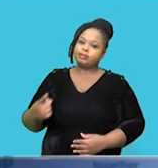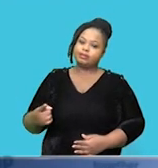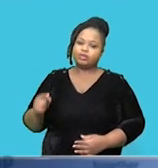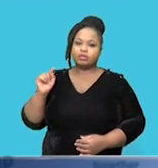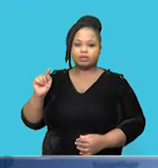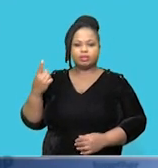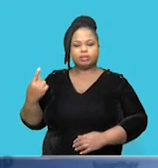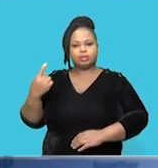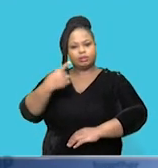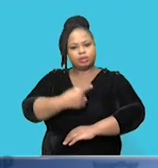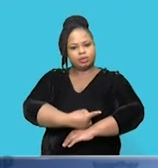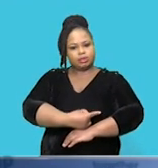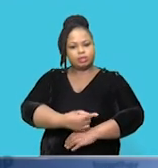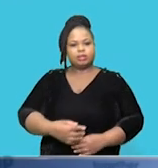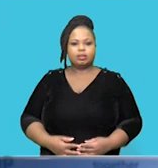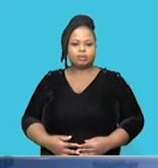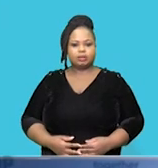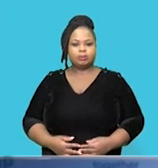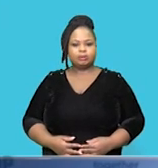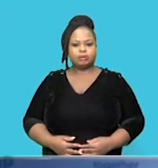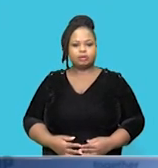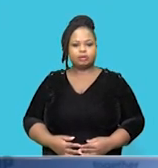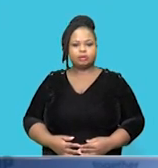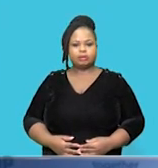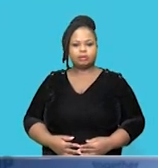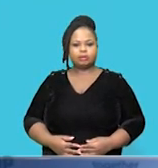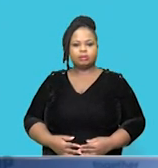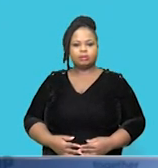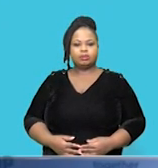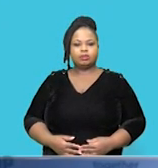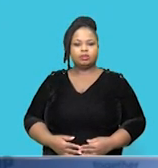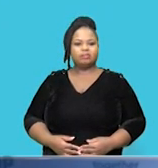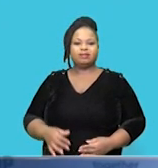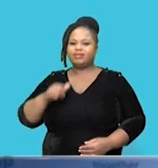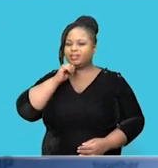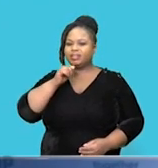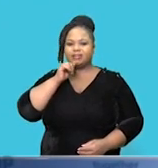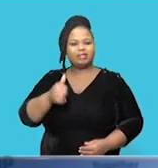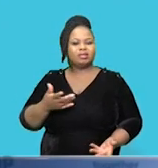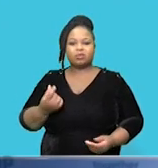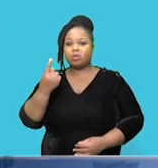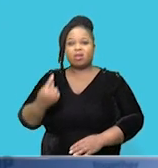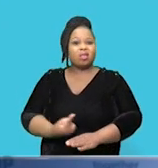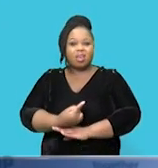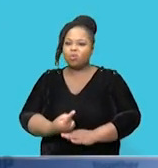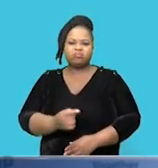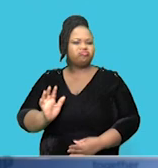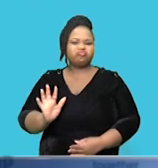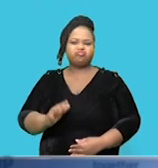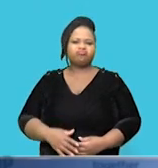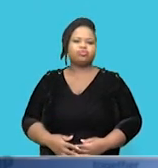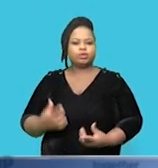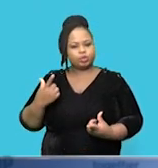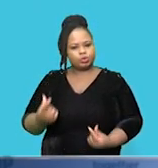this day for le kama mitsotswe ka, it doesn't have to be an hour,